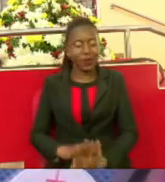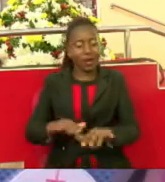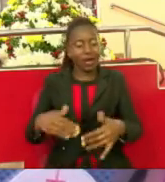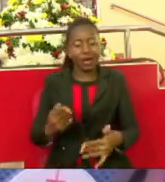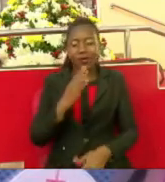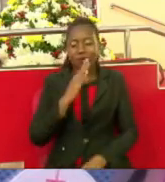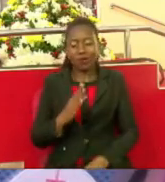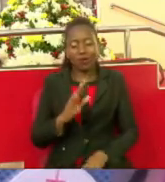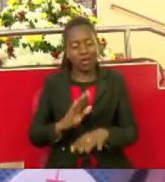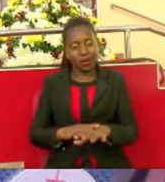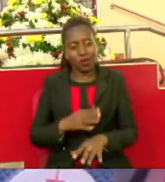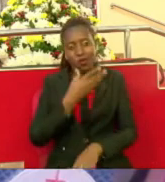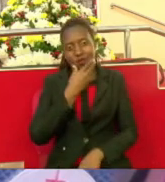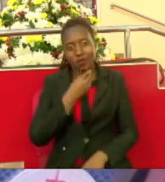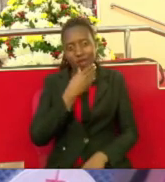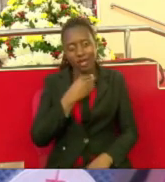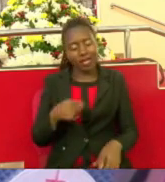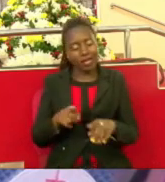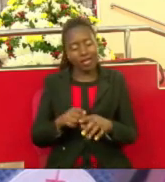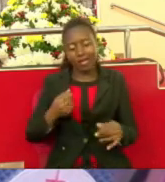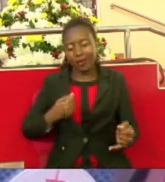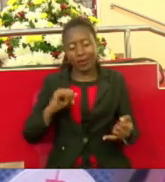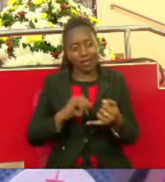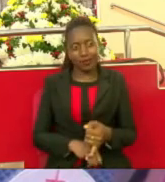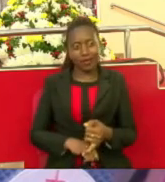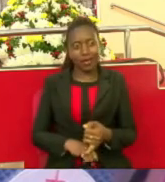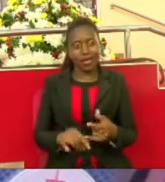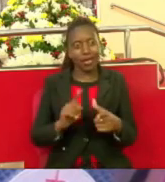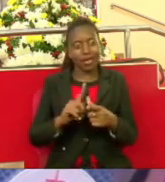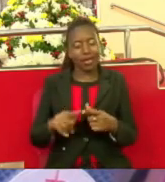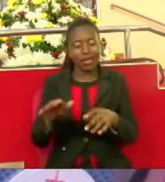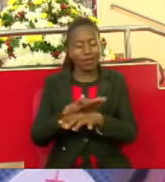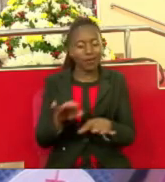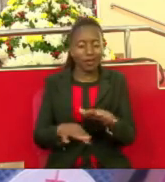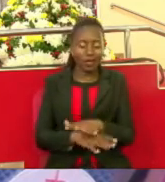How to be a husband. And everything else will fall more smoothly.